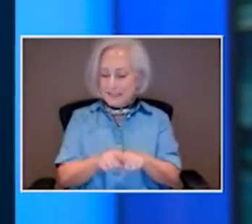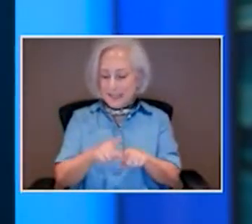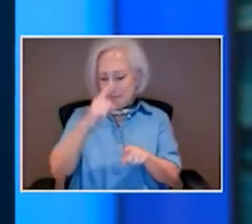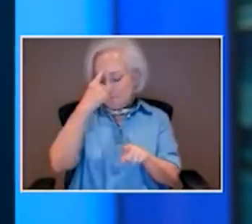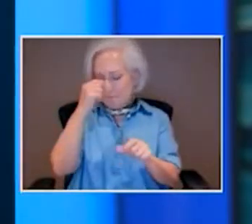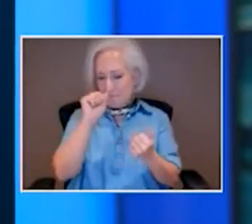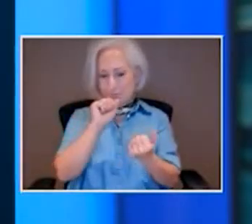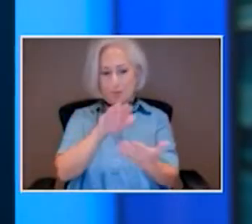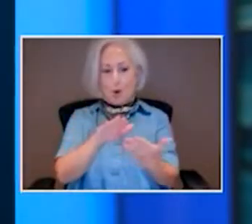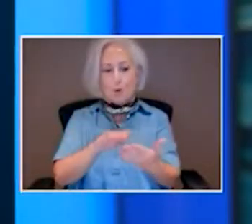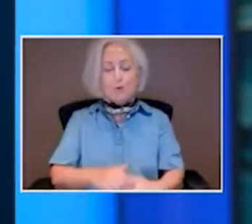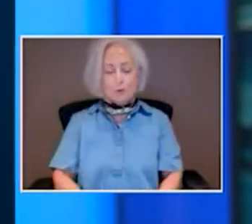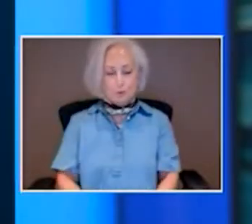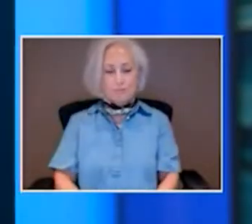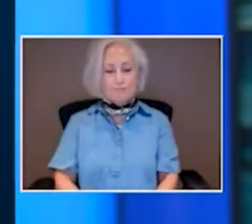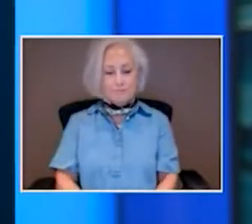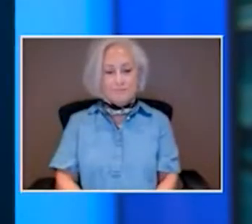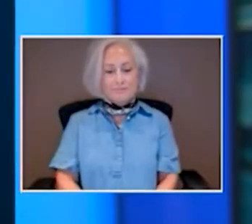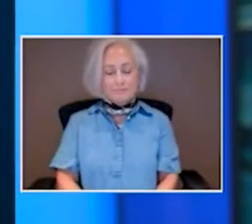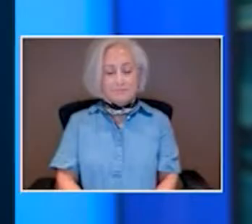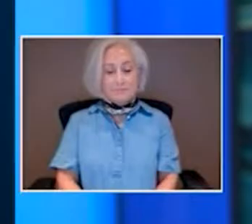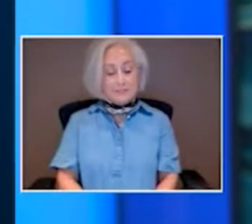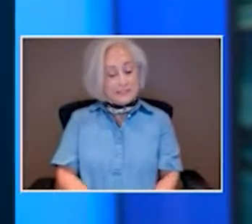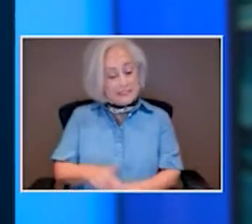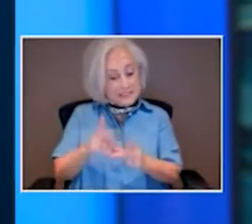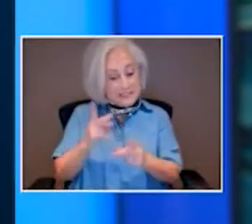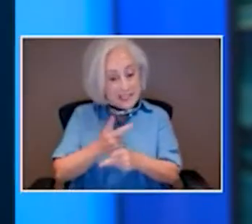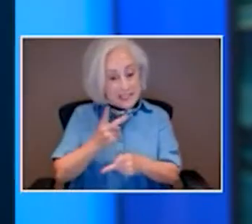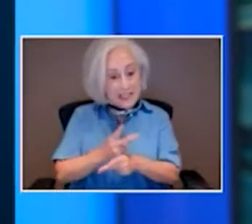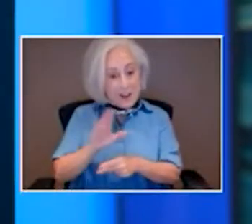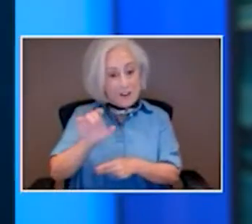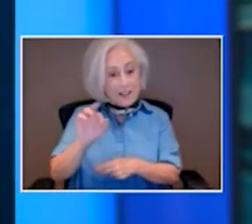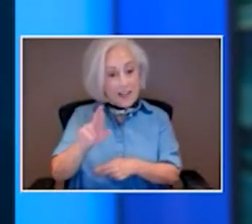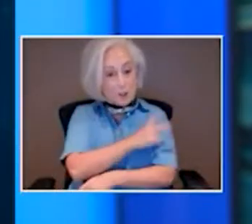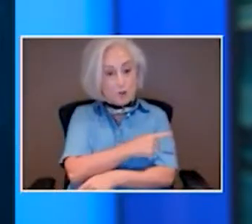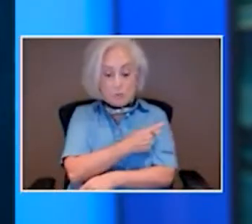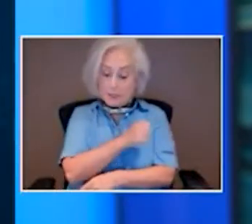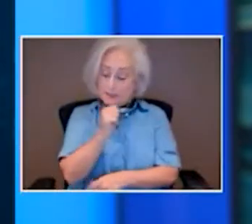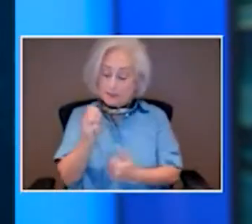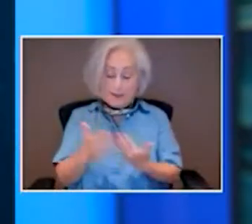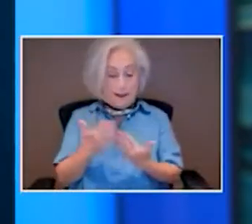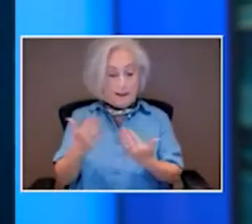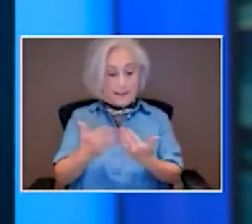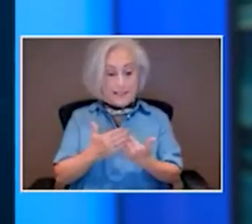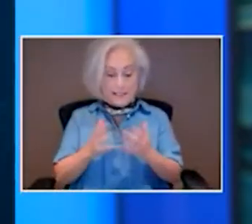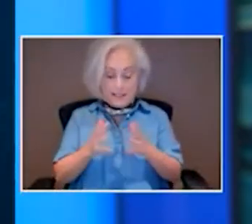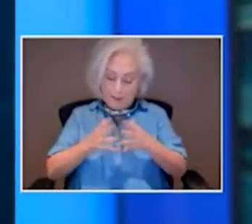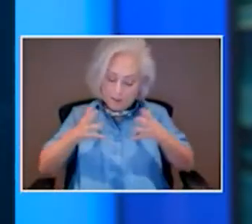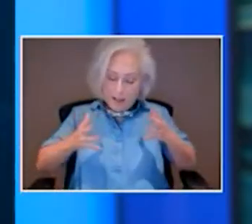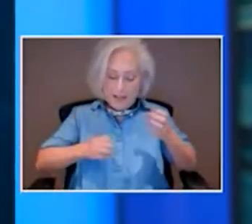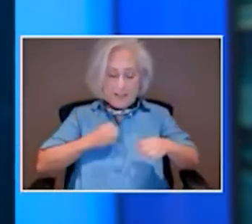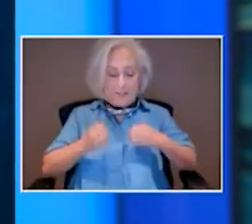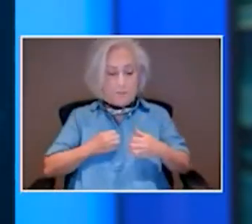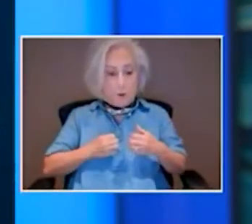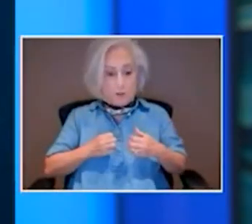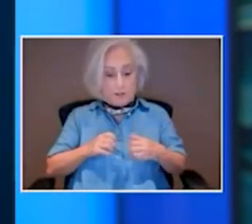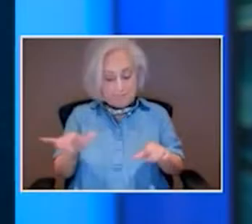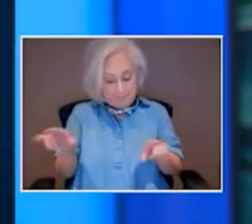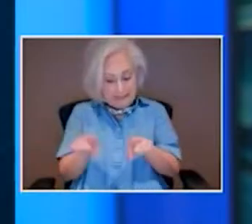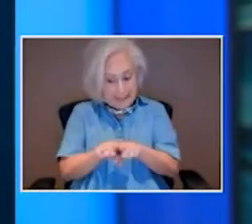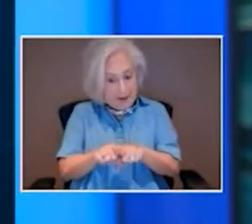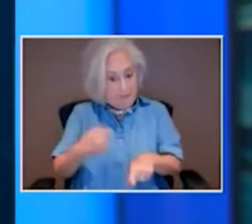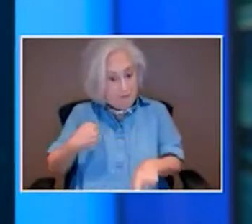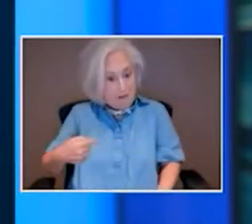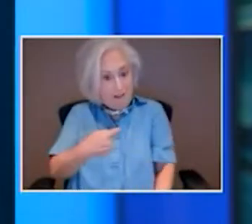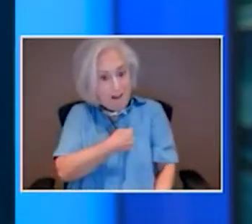know, taking care of cancer patients, it's not easy, and there's a lot of emotion even on our side that goes